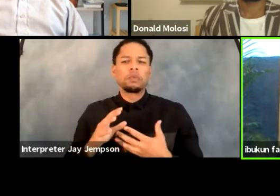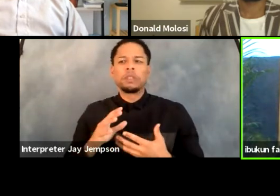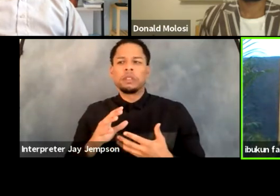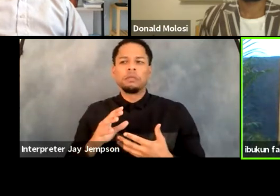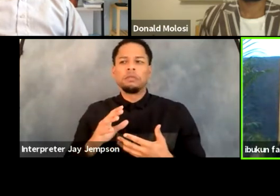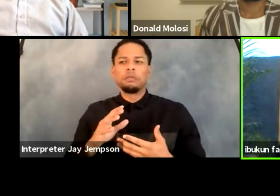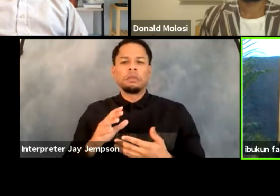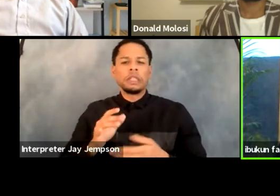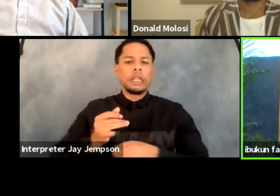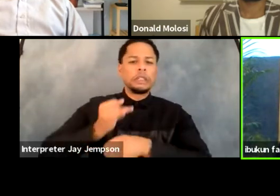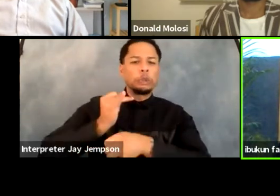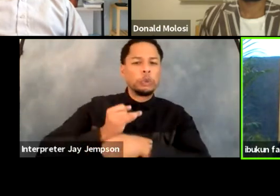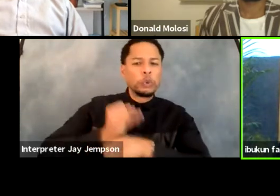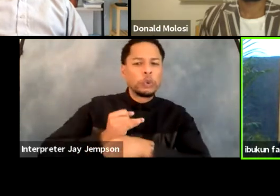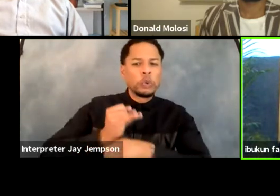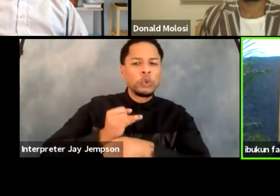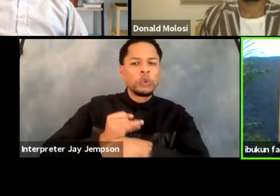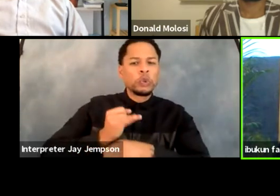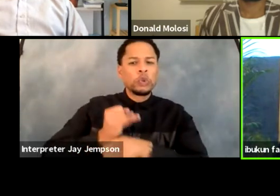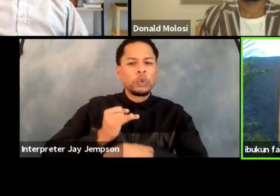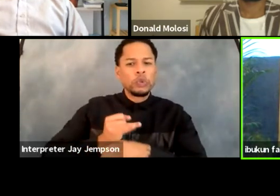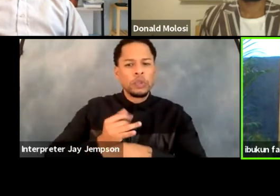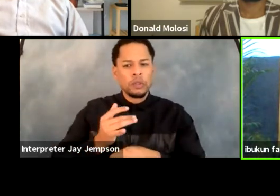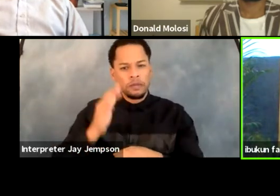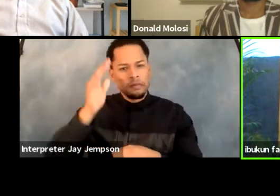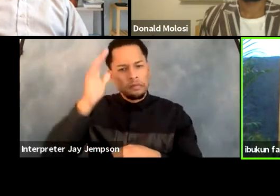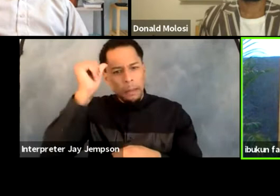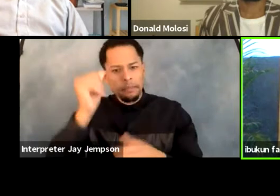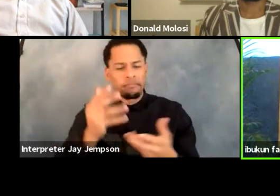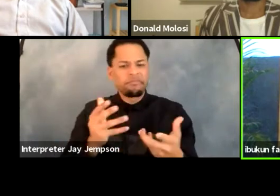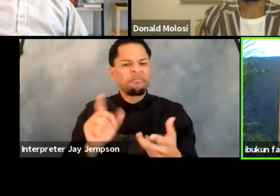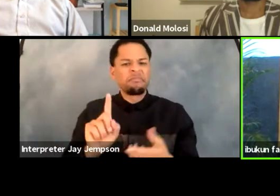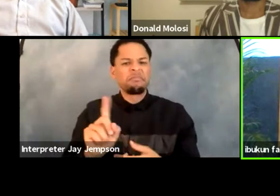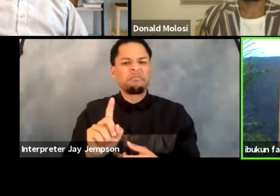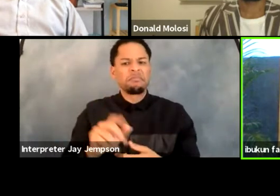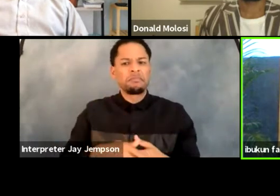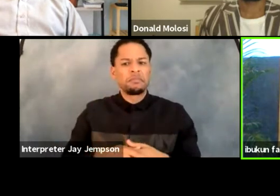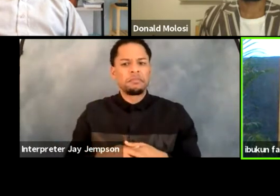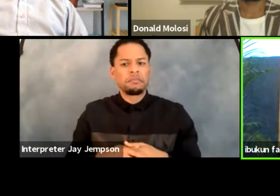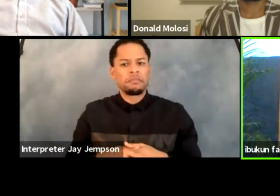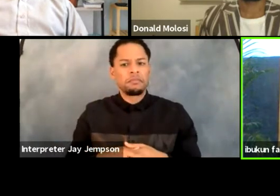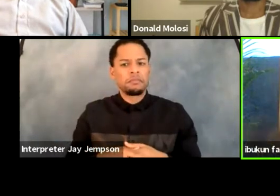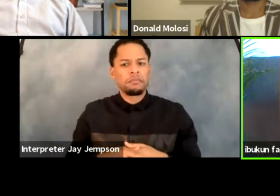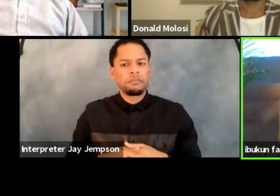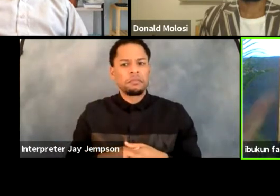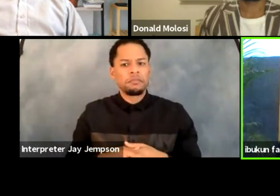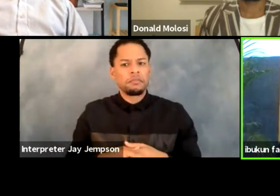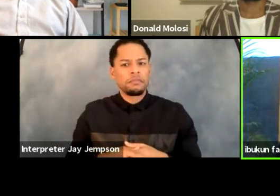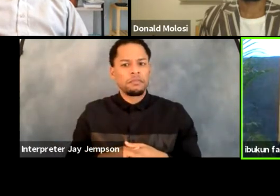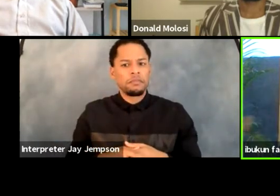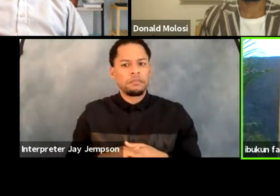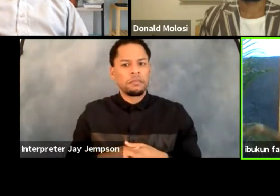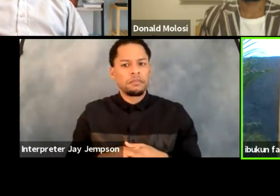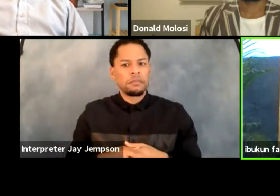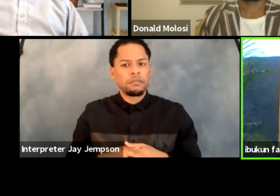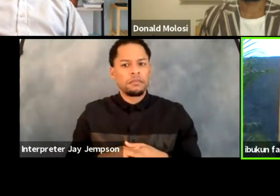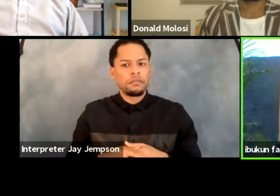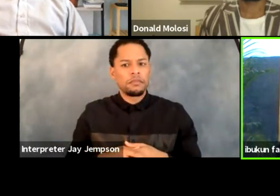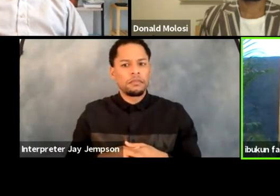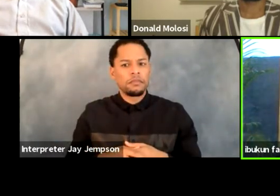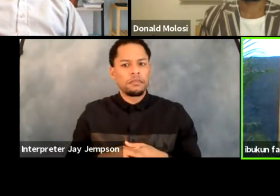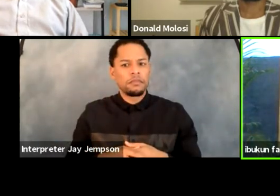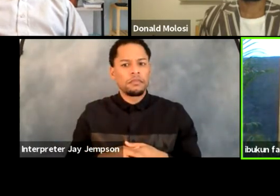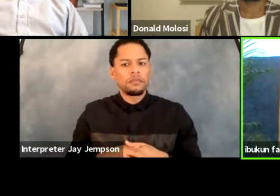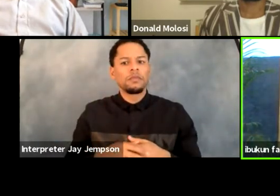institutionalized in a way, because I have people that I consult that are not necessarily learned, you know. So again, in terms of stage